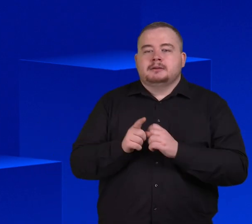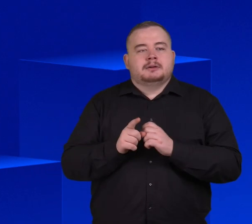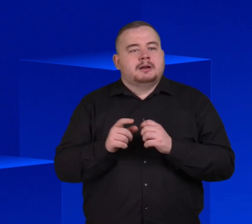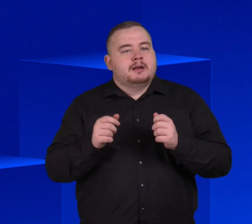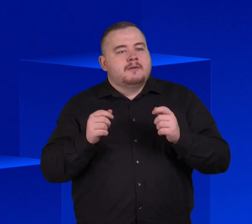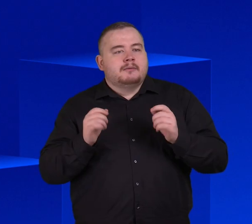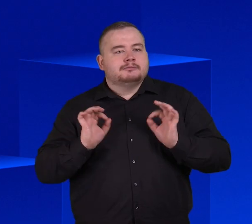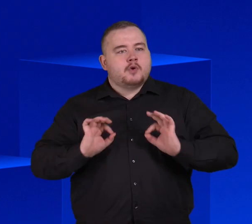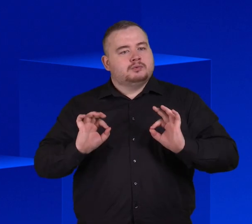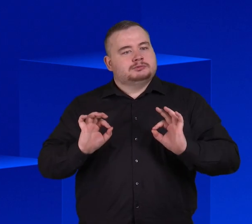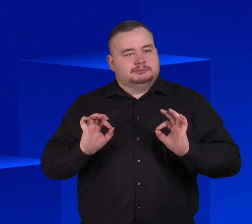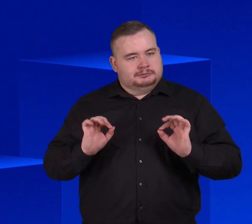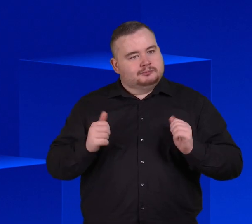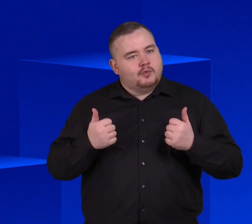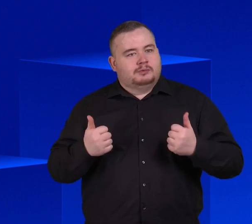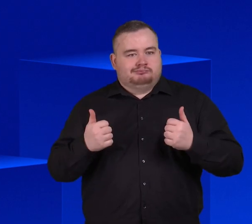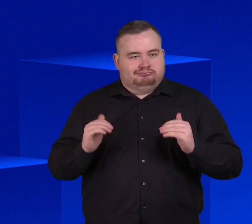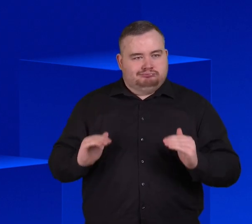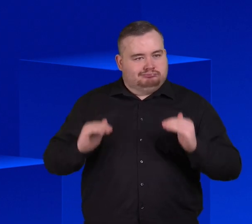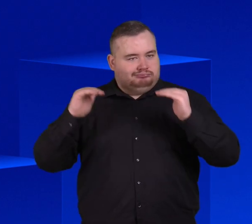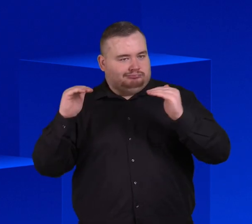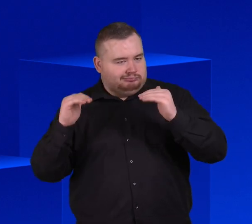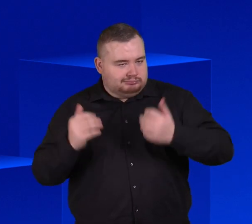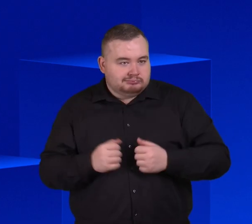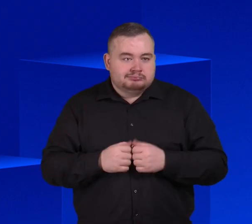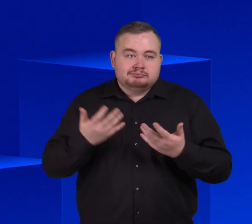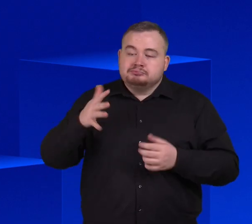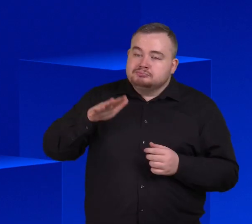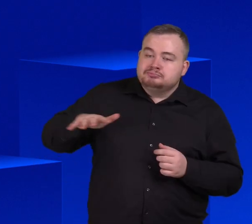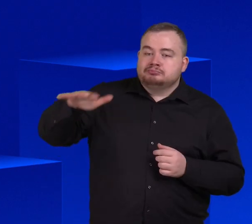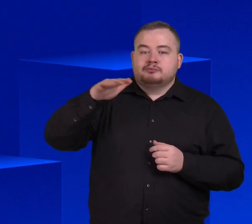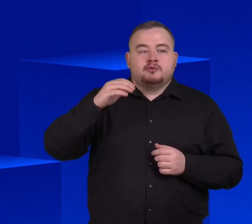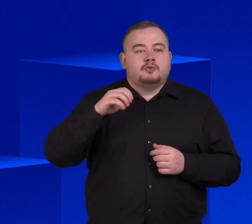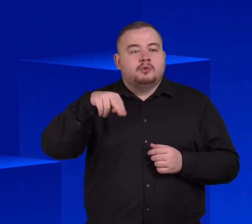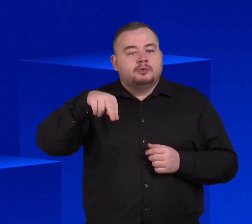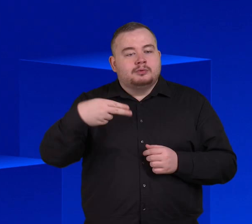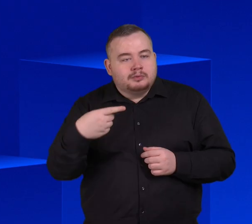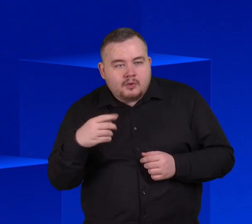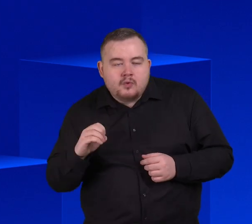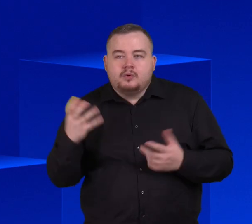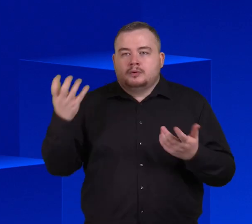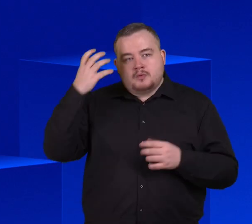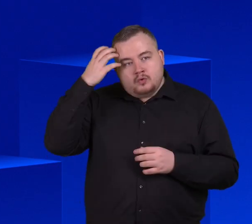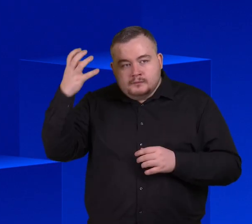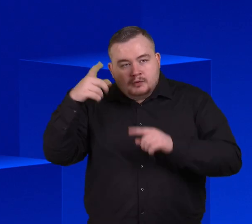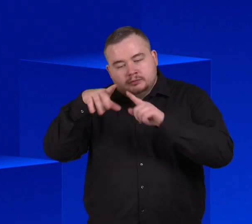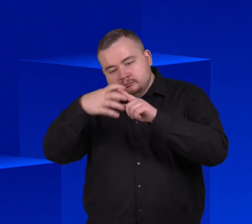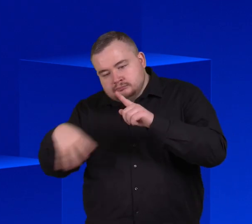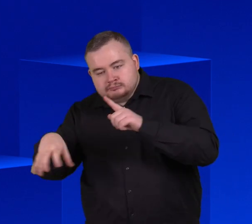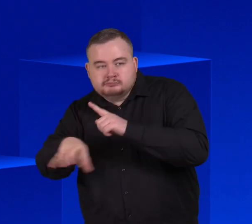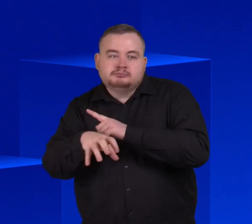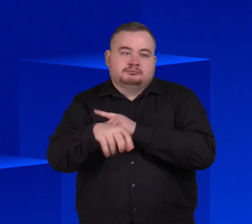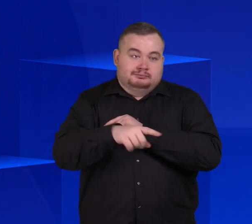European authorities. So in case you are interested, and hopefully you are, please join